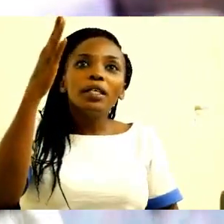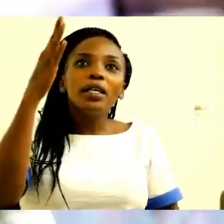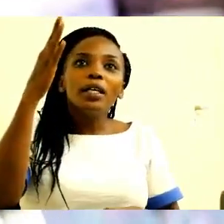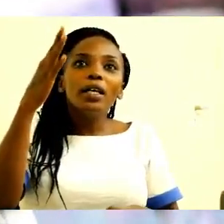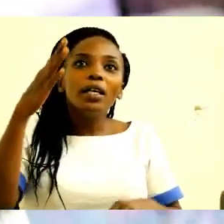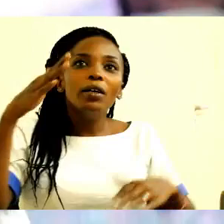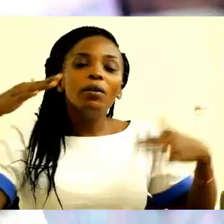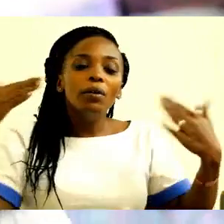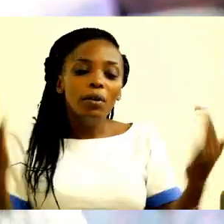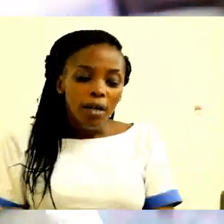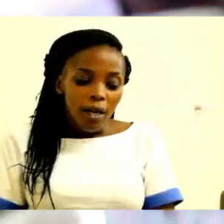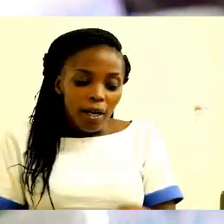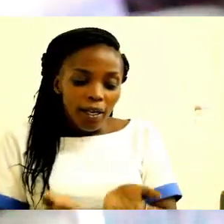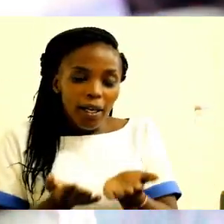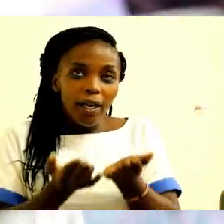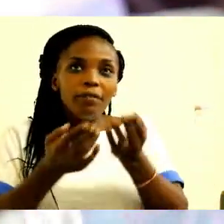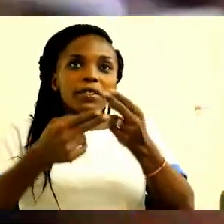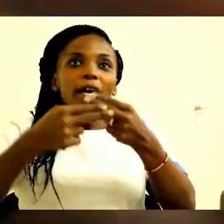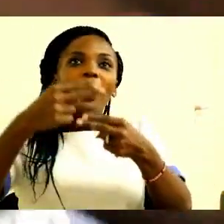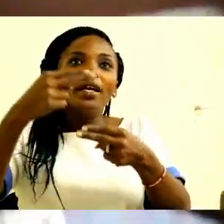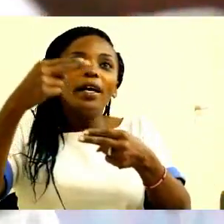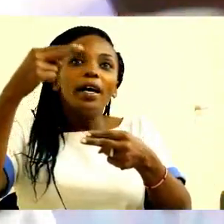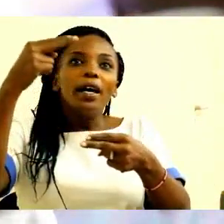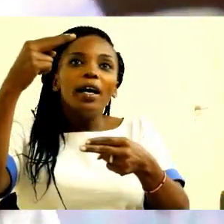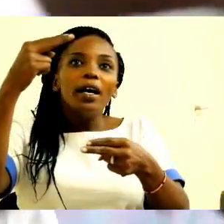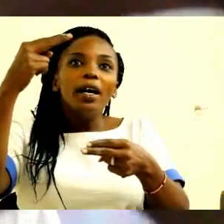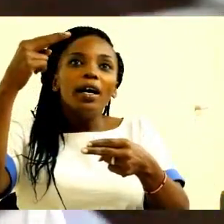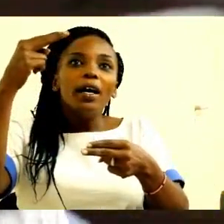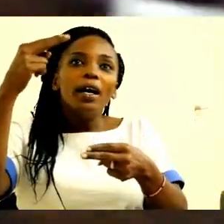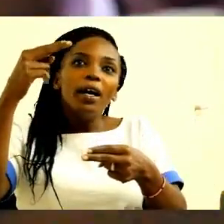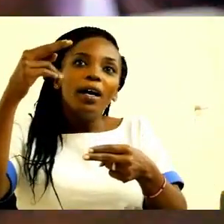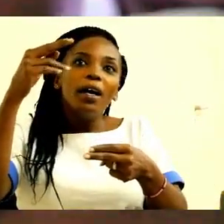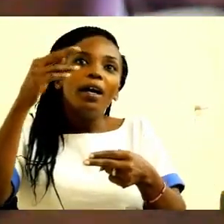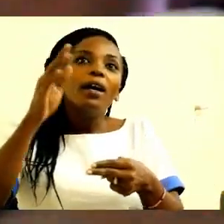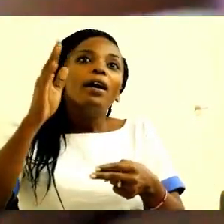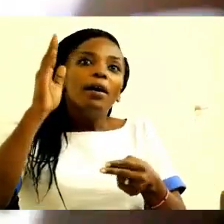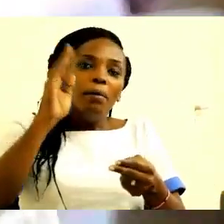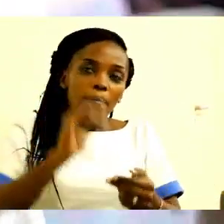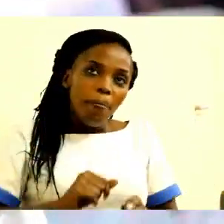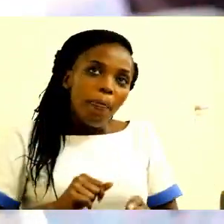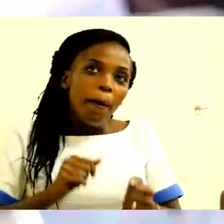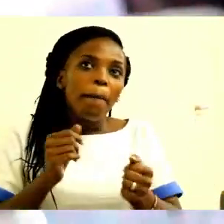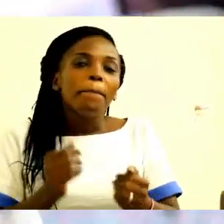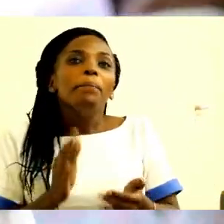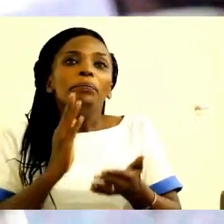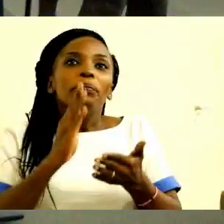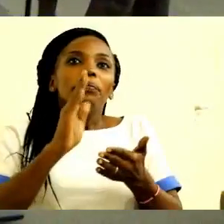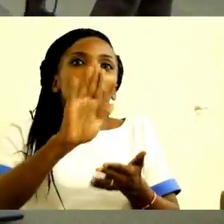I'm not afraid to die.